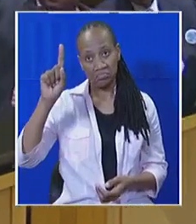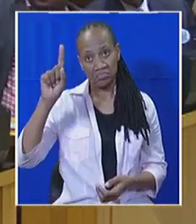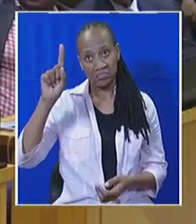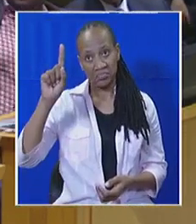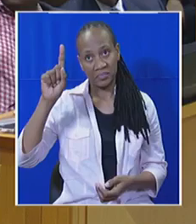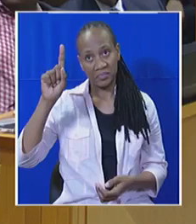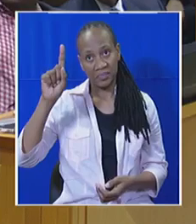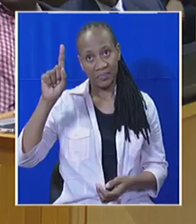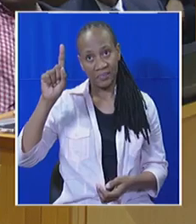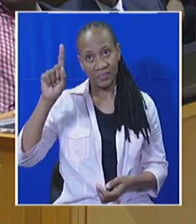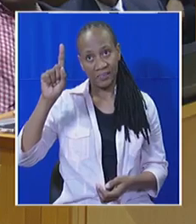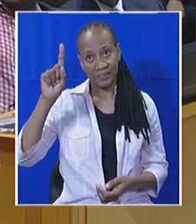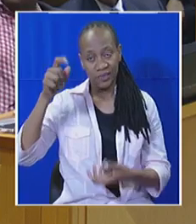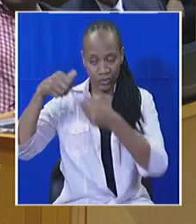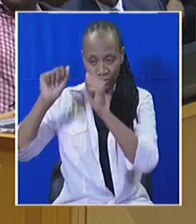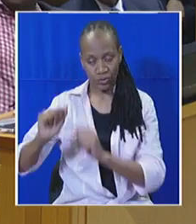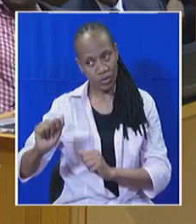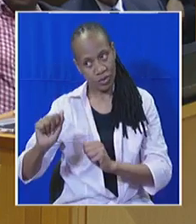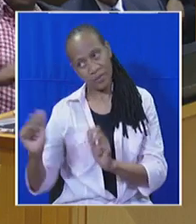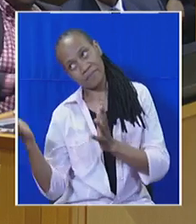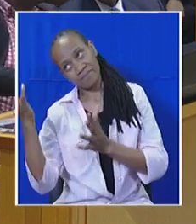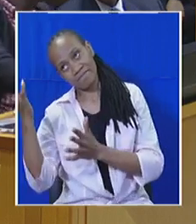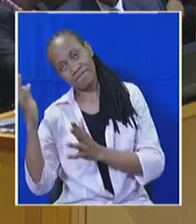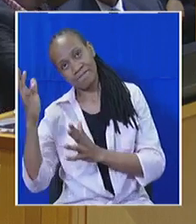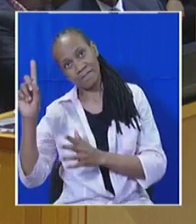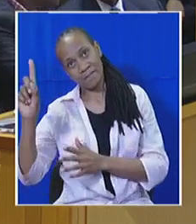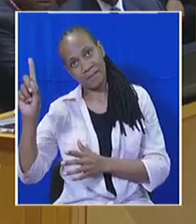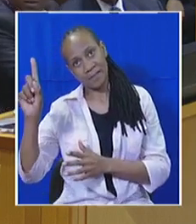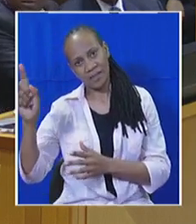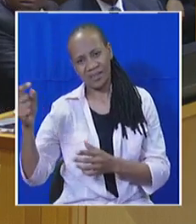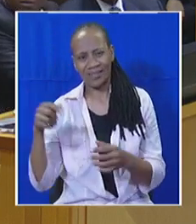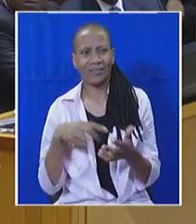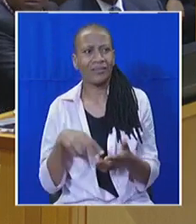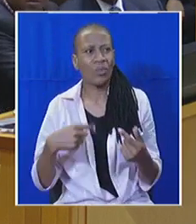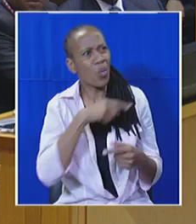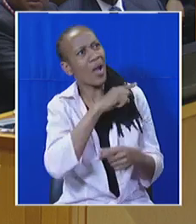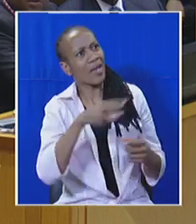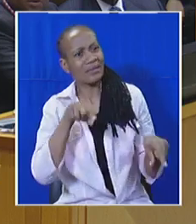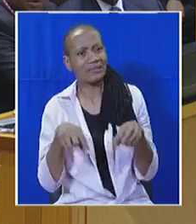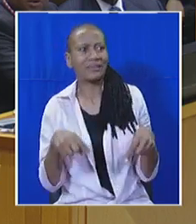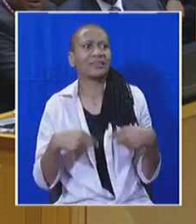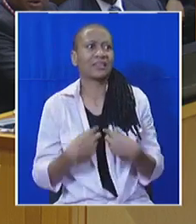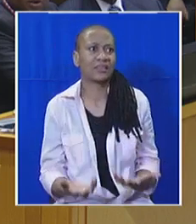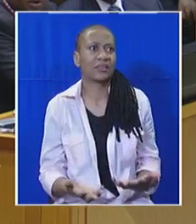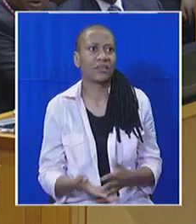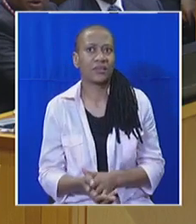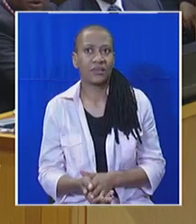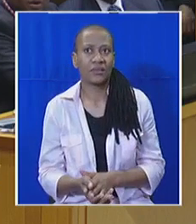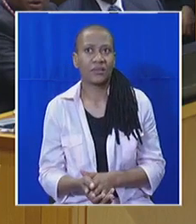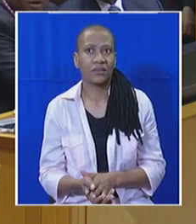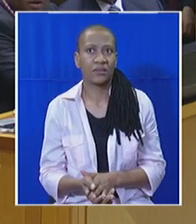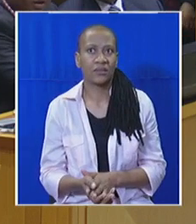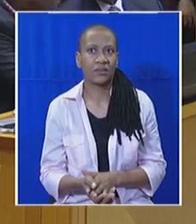Honorable House Chair, please don't intimidate us. Right? Honorable member. So let